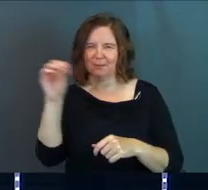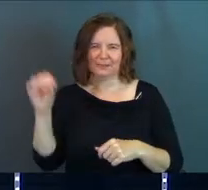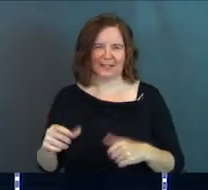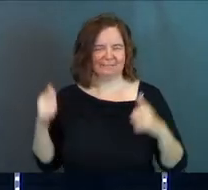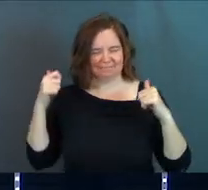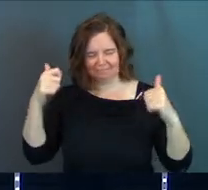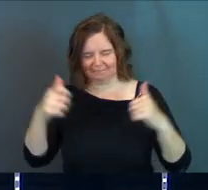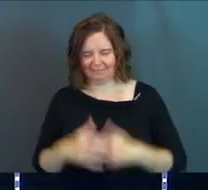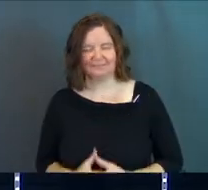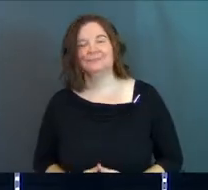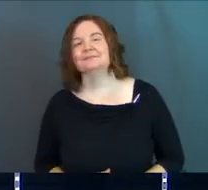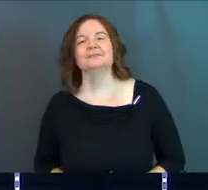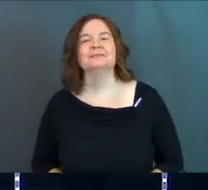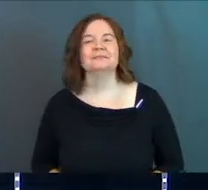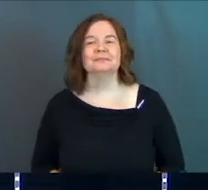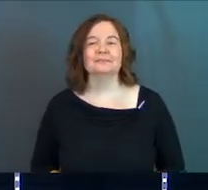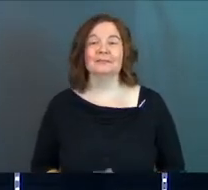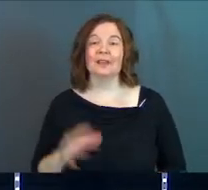100%.